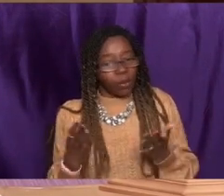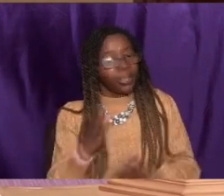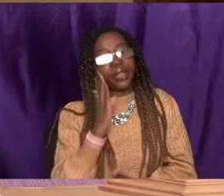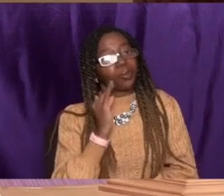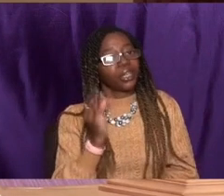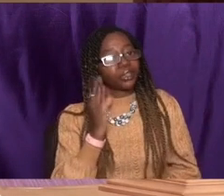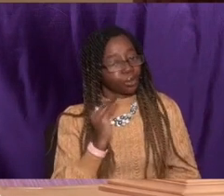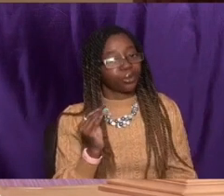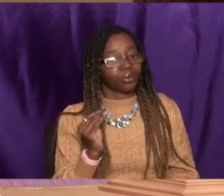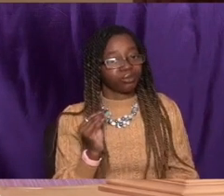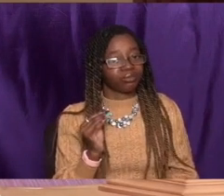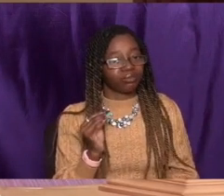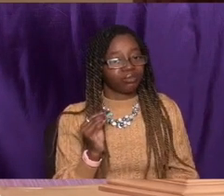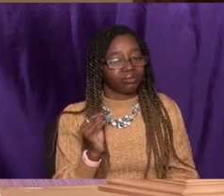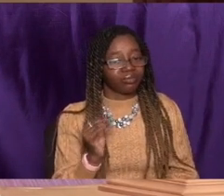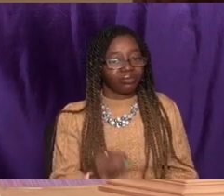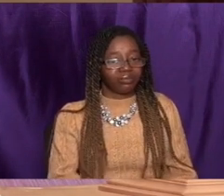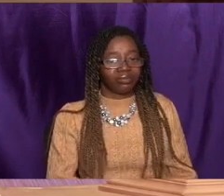through?